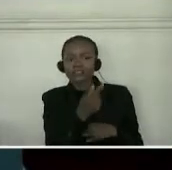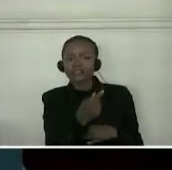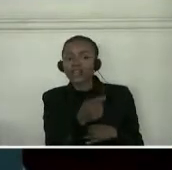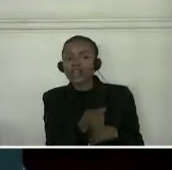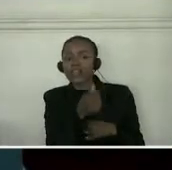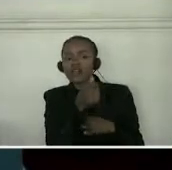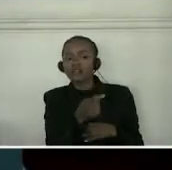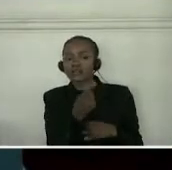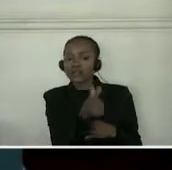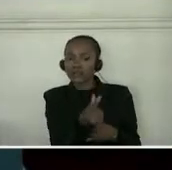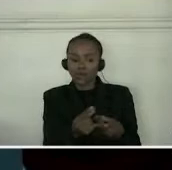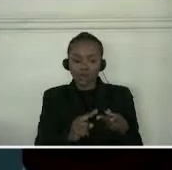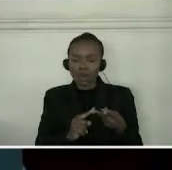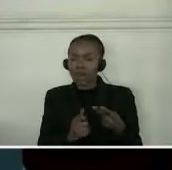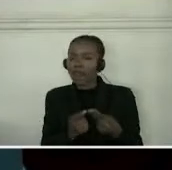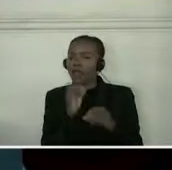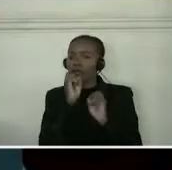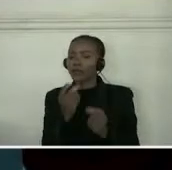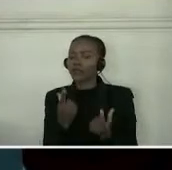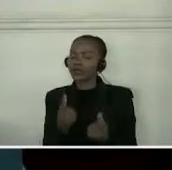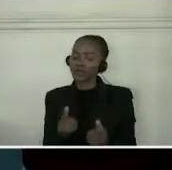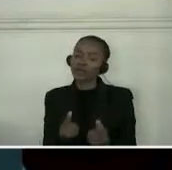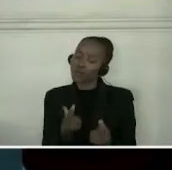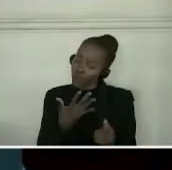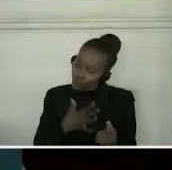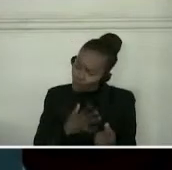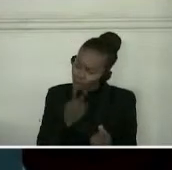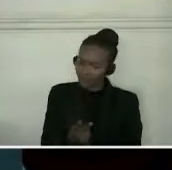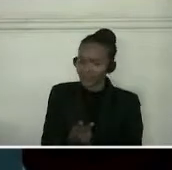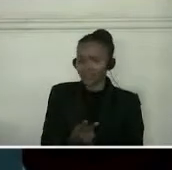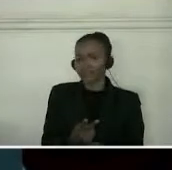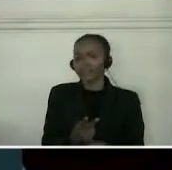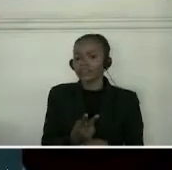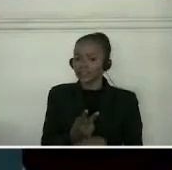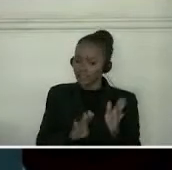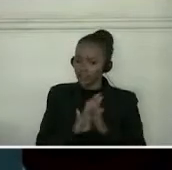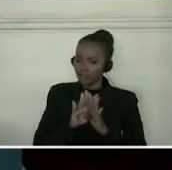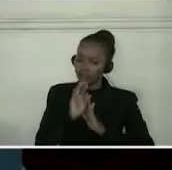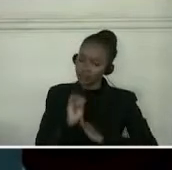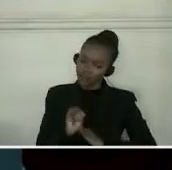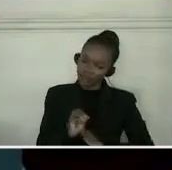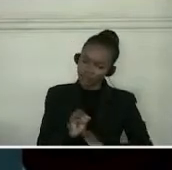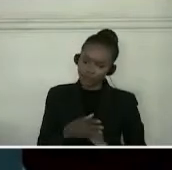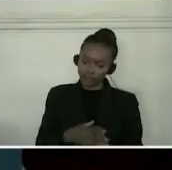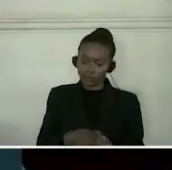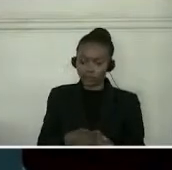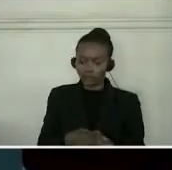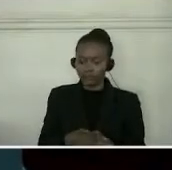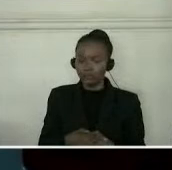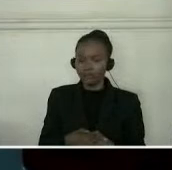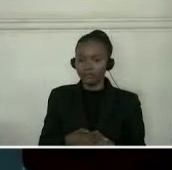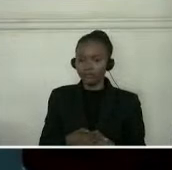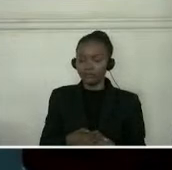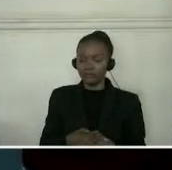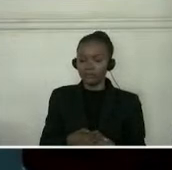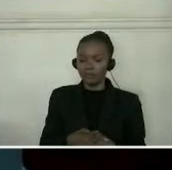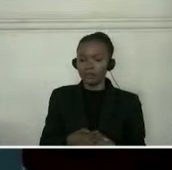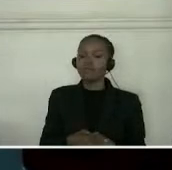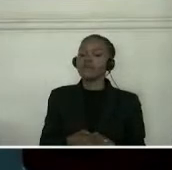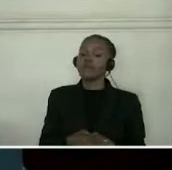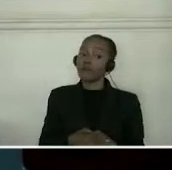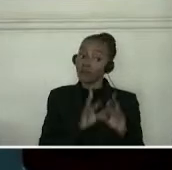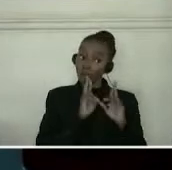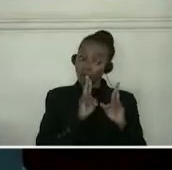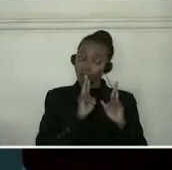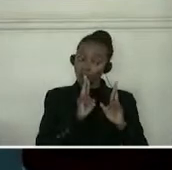expenditure we are also likely to see double parking in this department where two or more people will be shared in the same position we can only